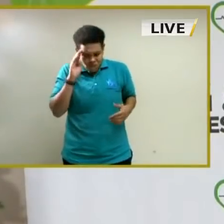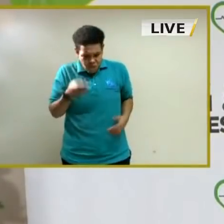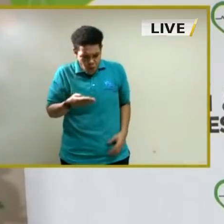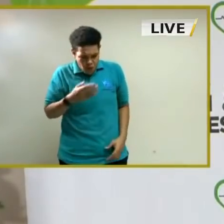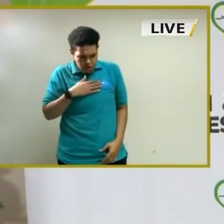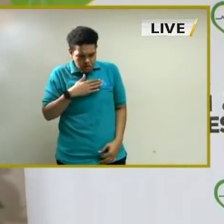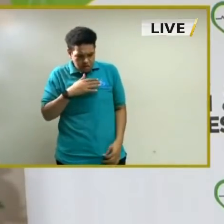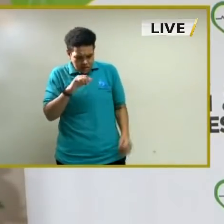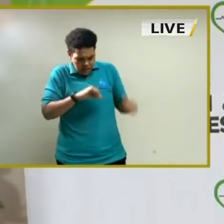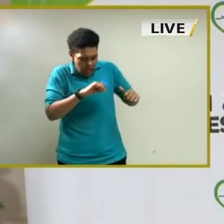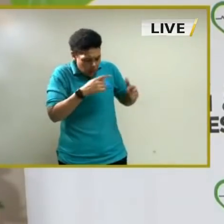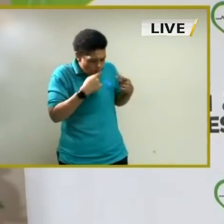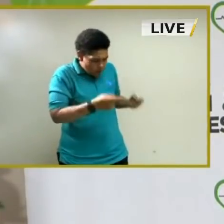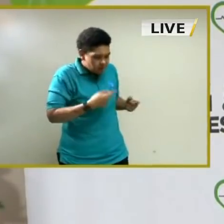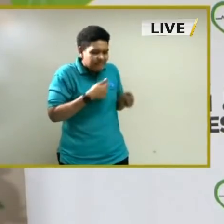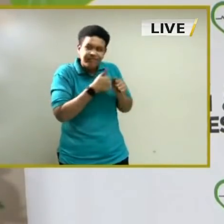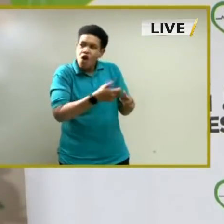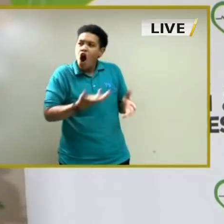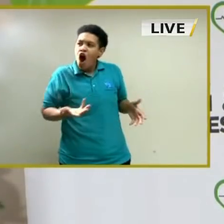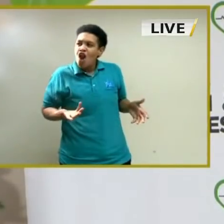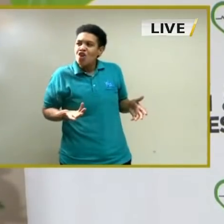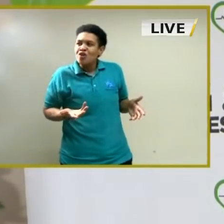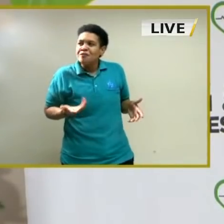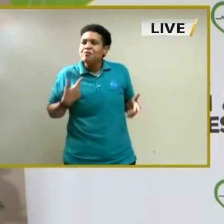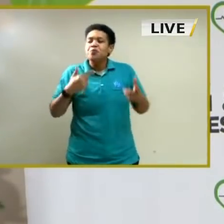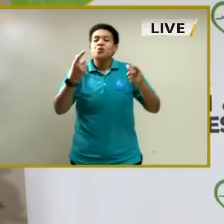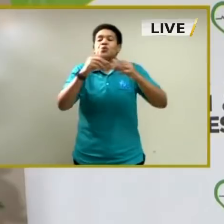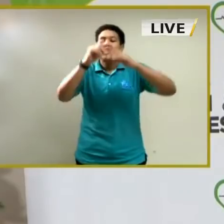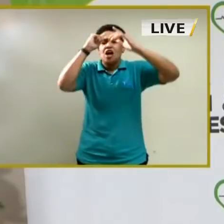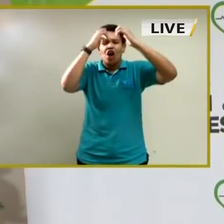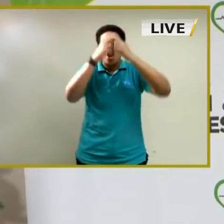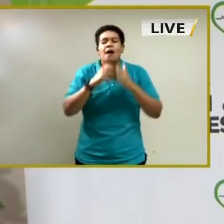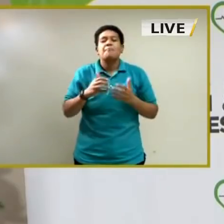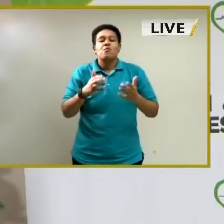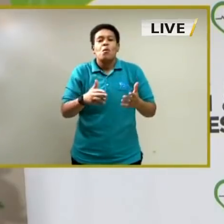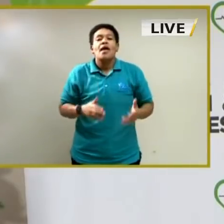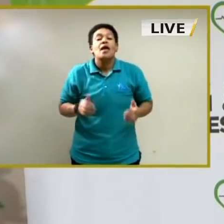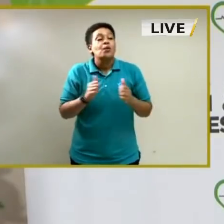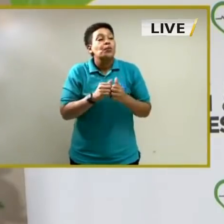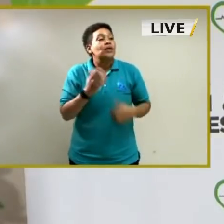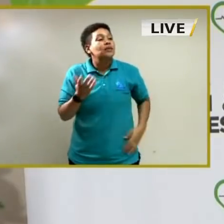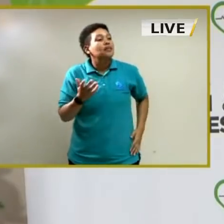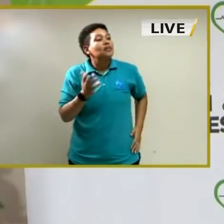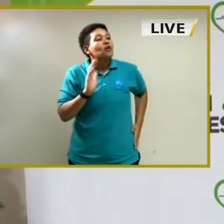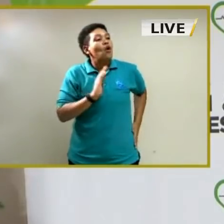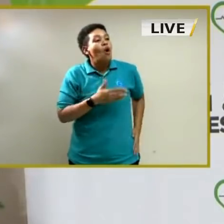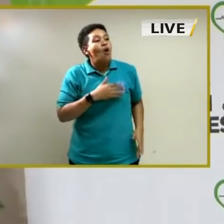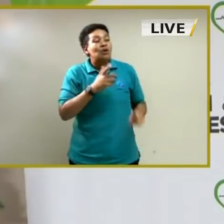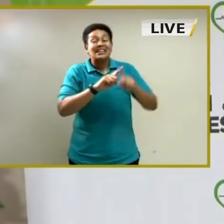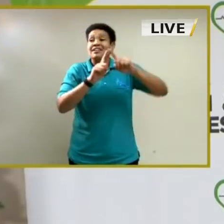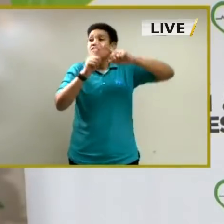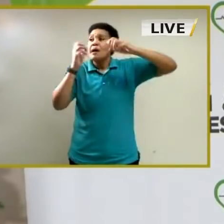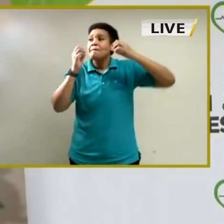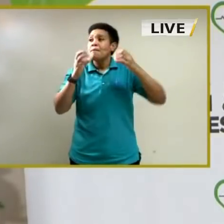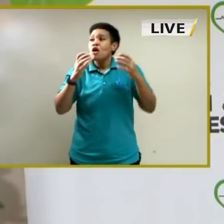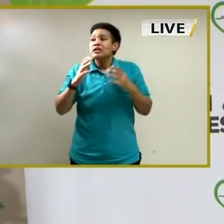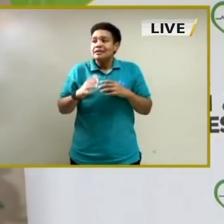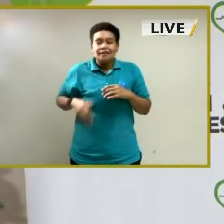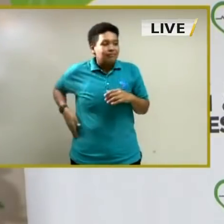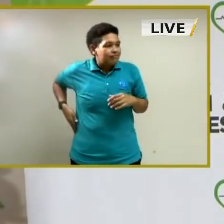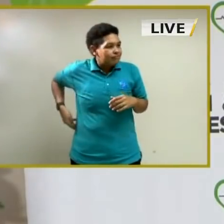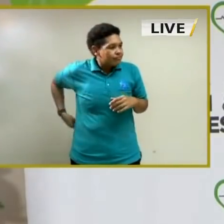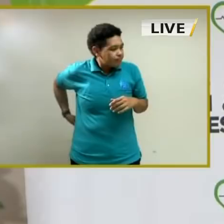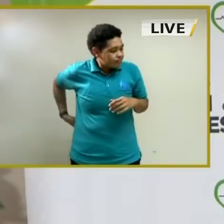what the science is saying. And we do so in a collaborative manner with our bilateral and multilateral partners